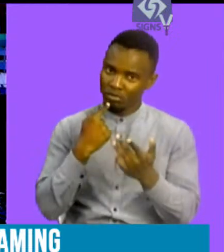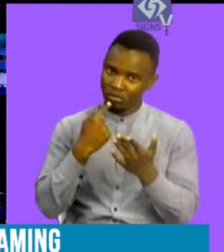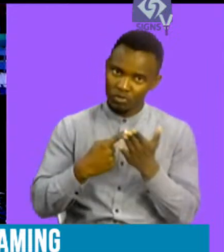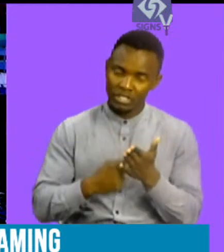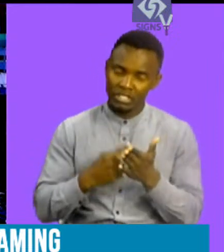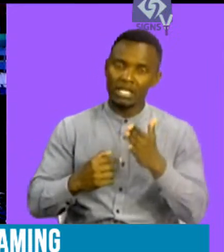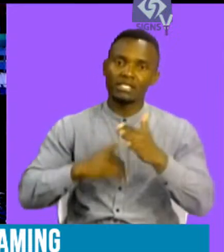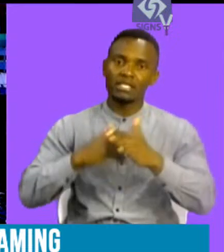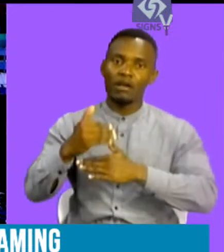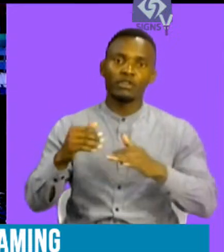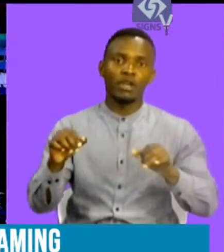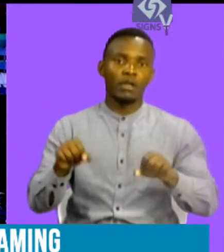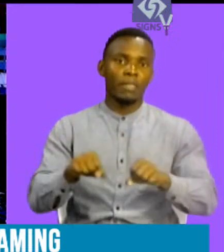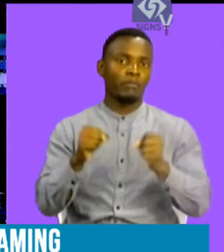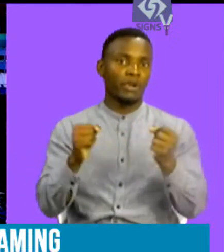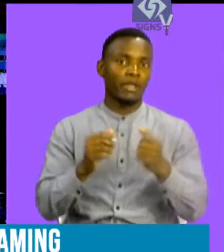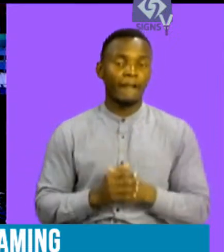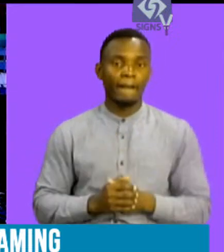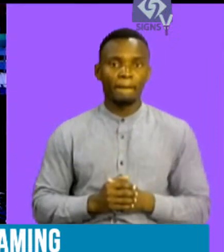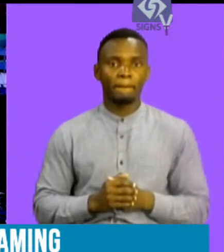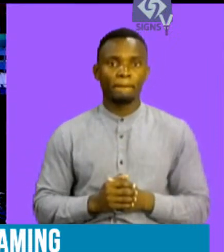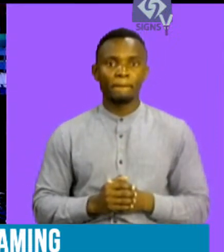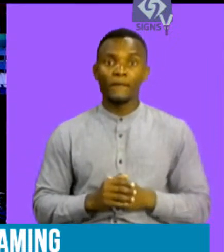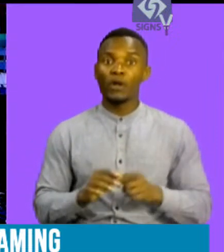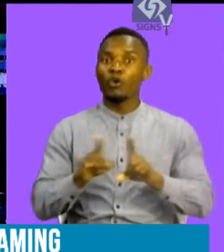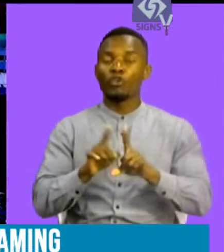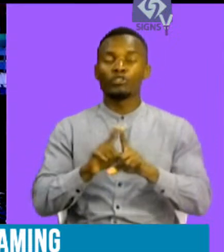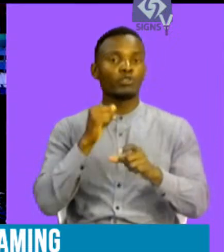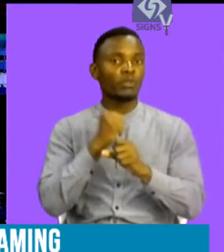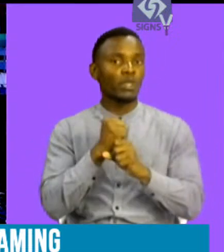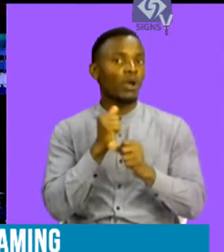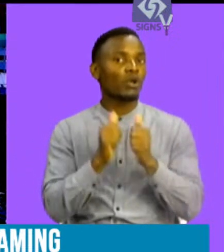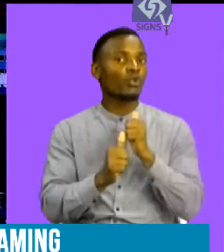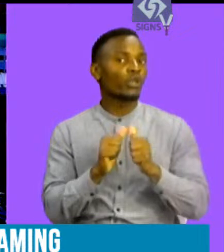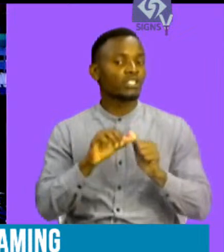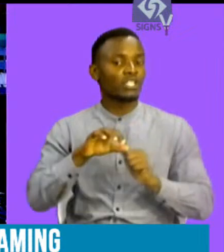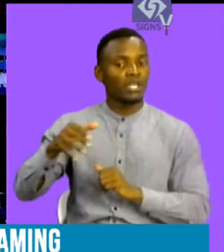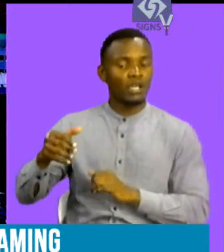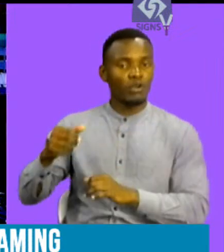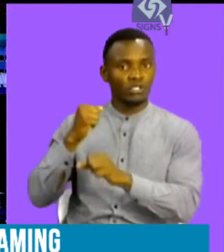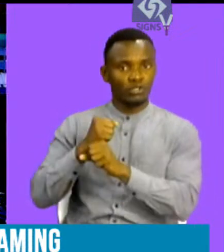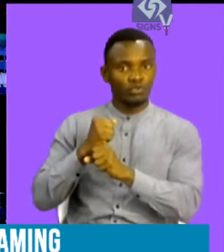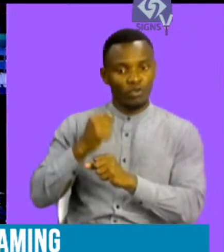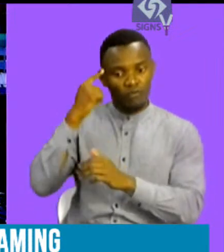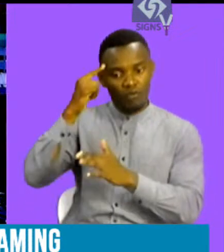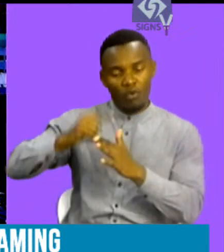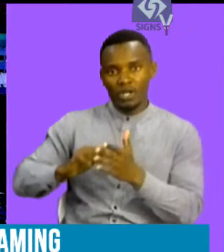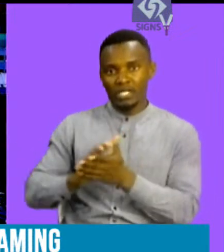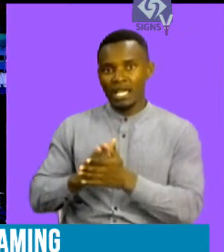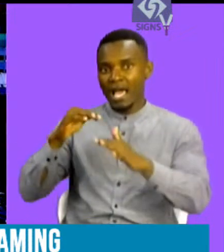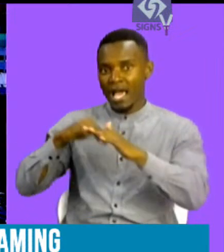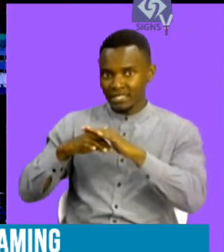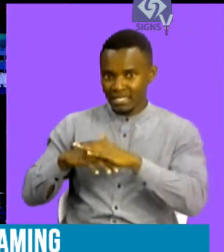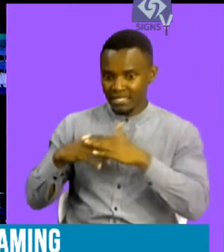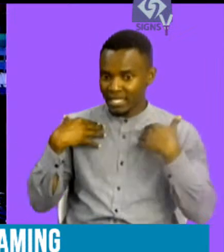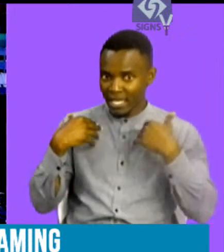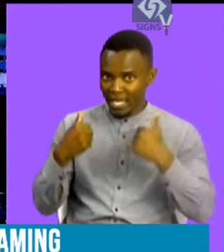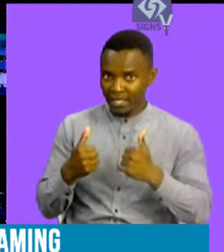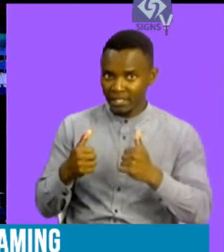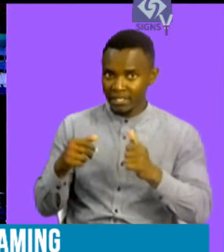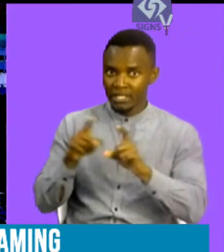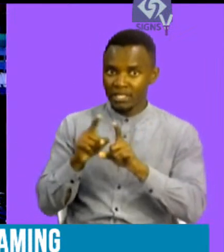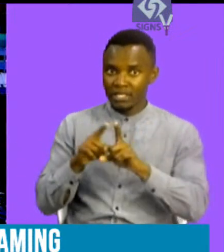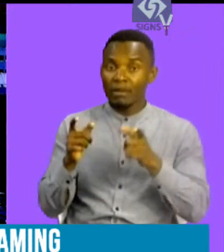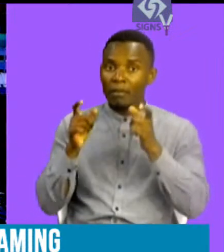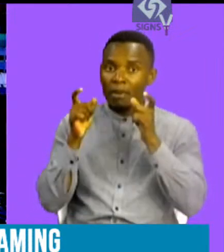from this break, and also probably the work that the county is doing in terms of accessing health, in terms of HIV